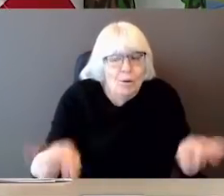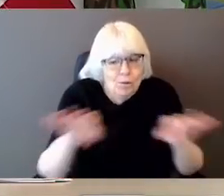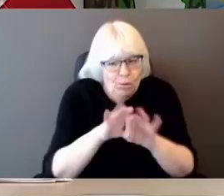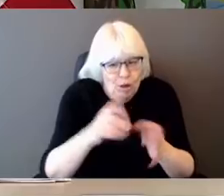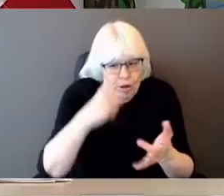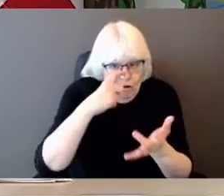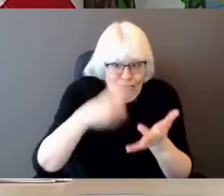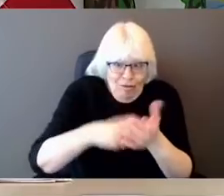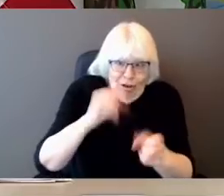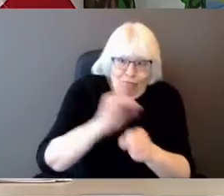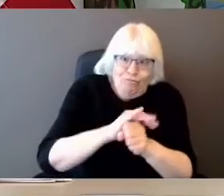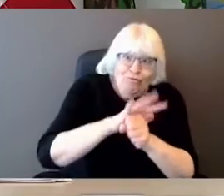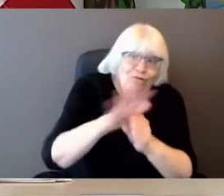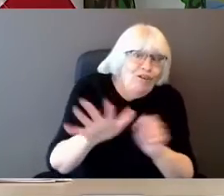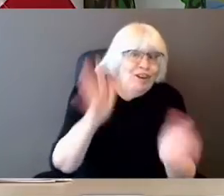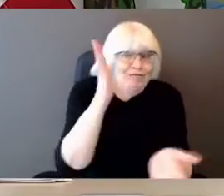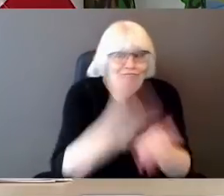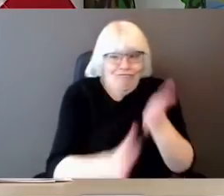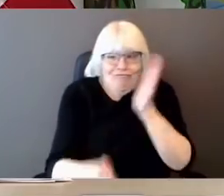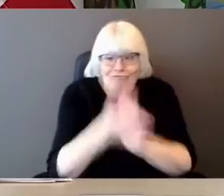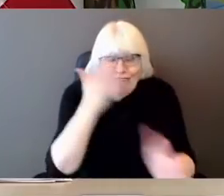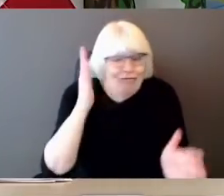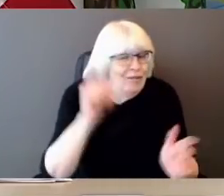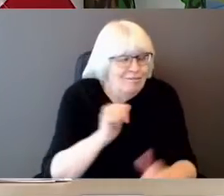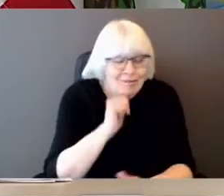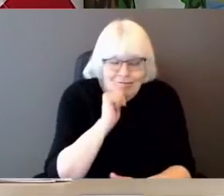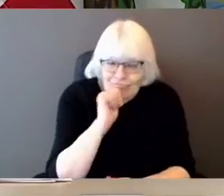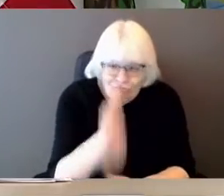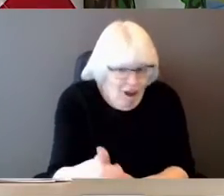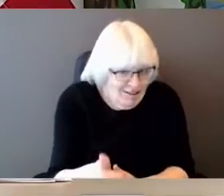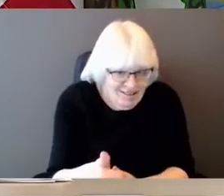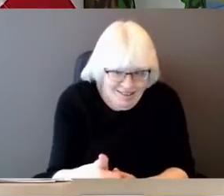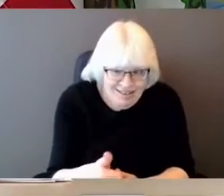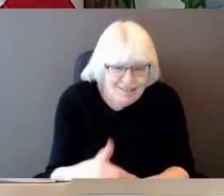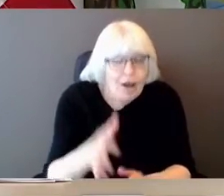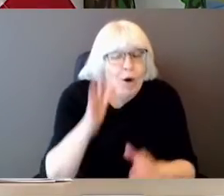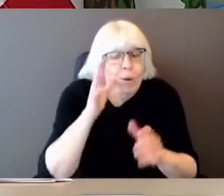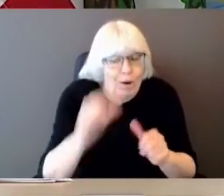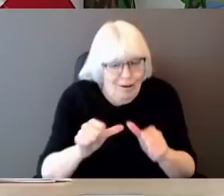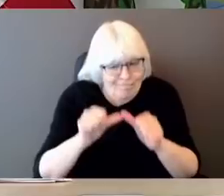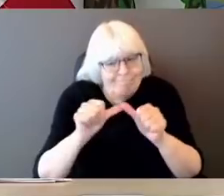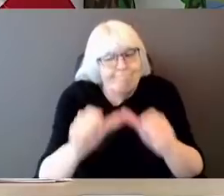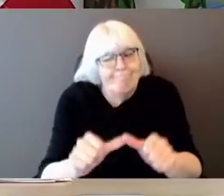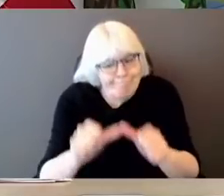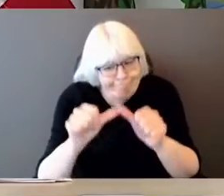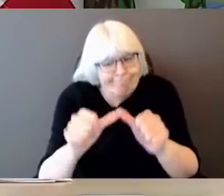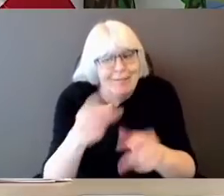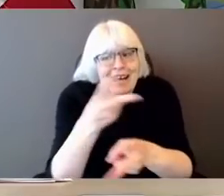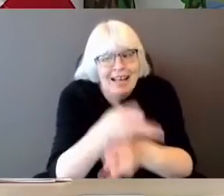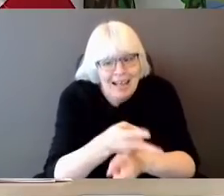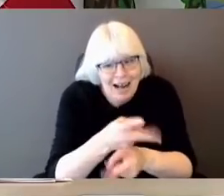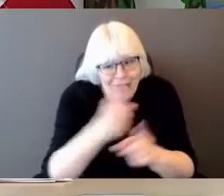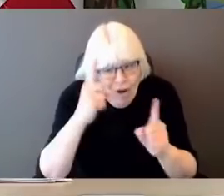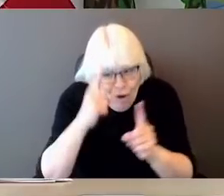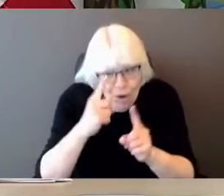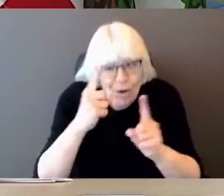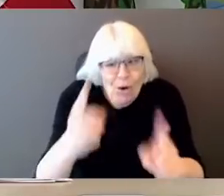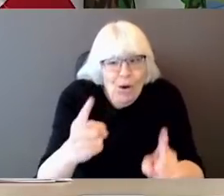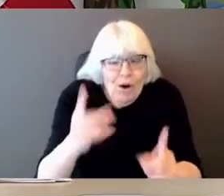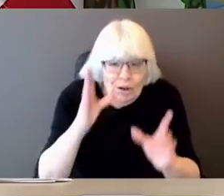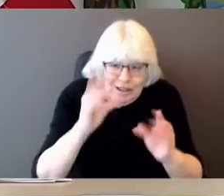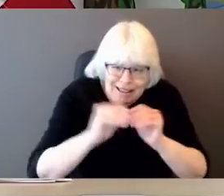well into the future we will continue to take steps to prevent transmission. Going forward, vaccines will continue to be